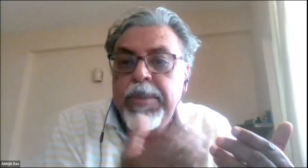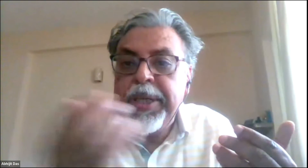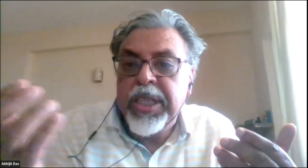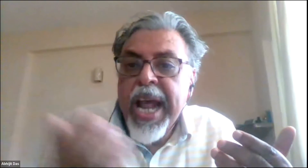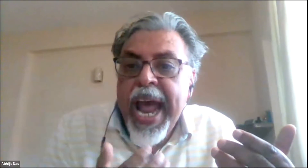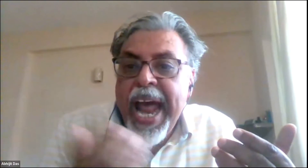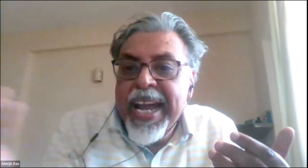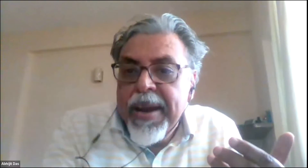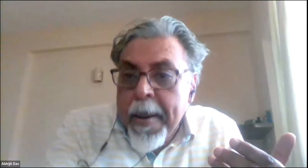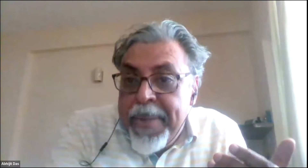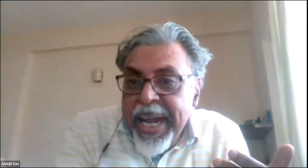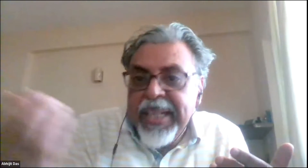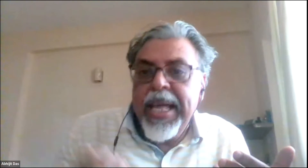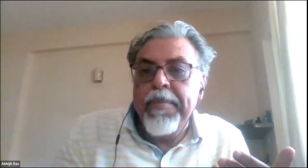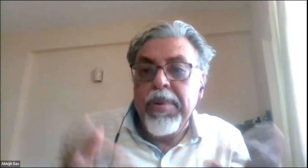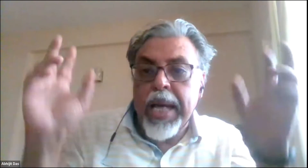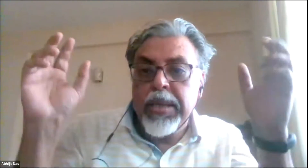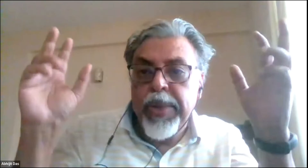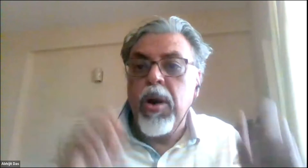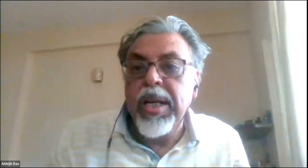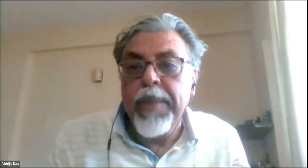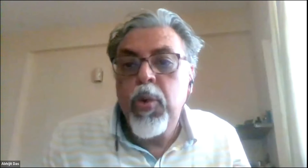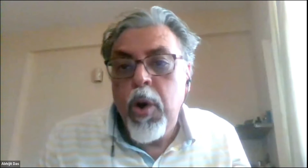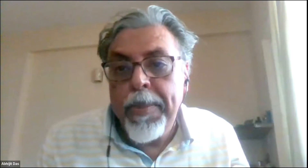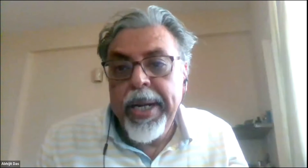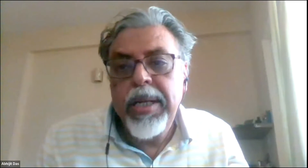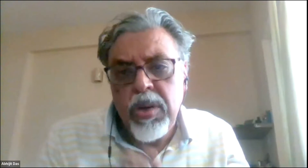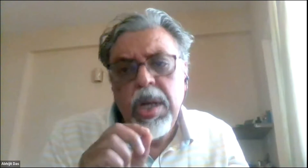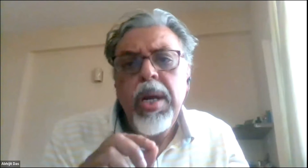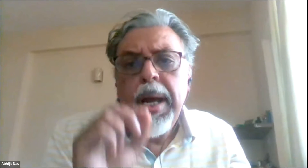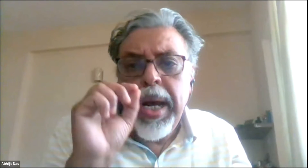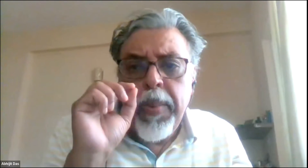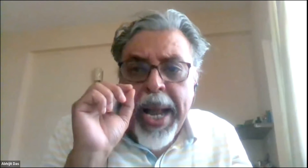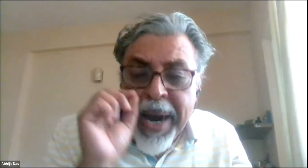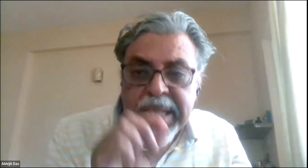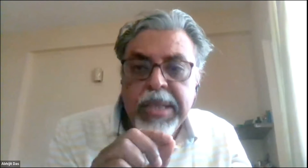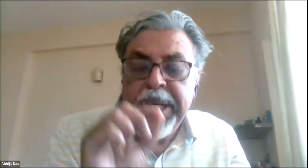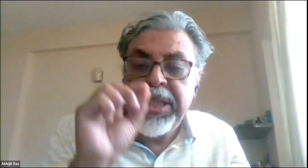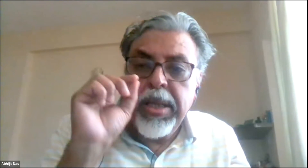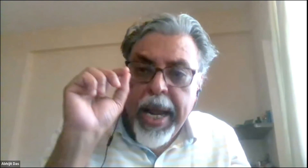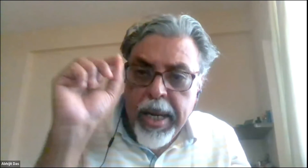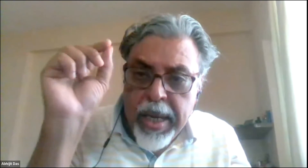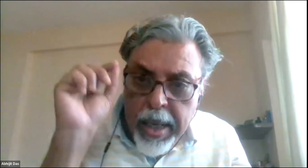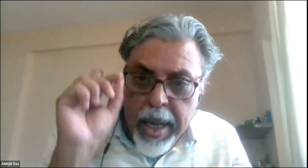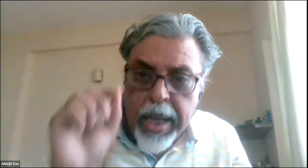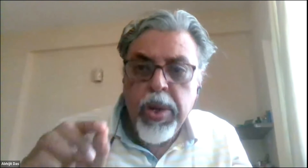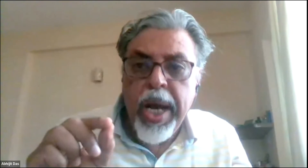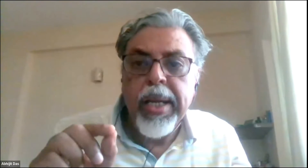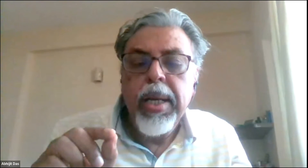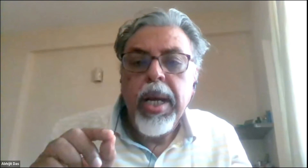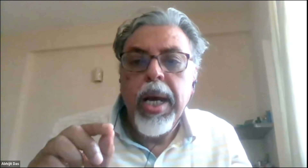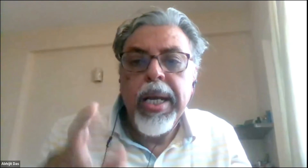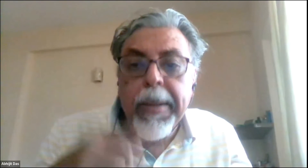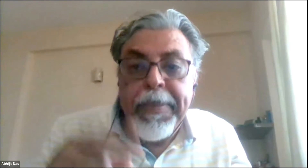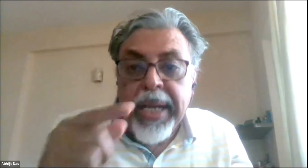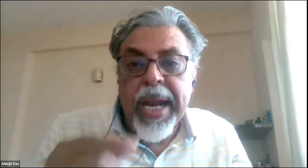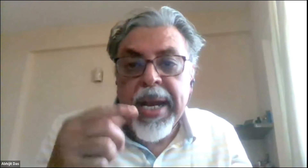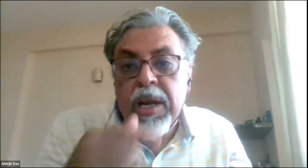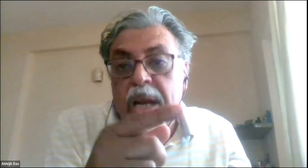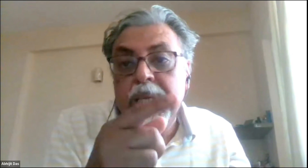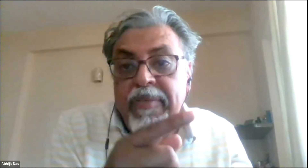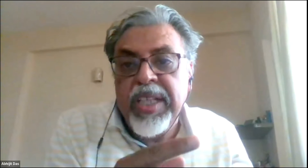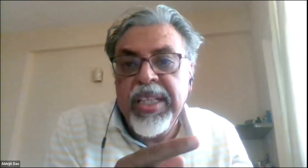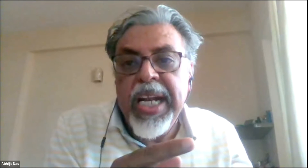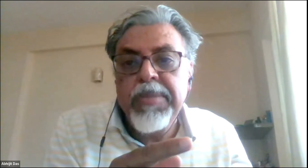of participation and bring them, as we call them, co-opted. So while participation, I repeat